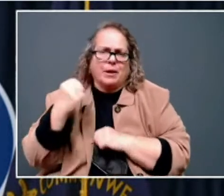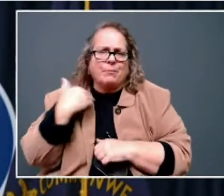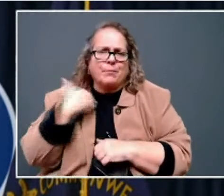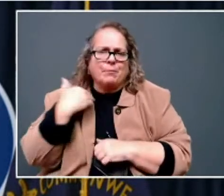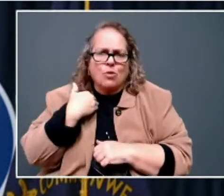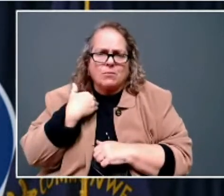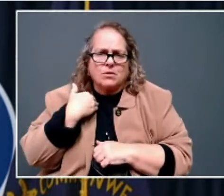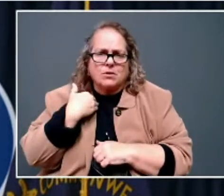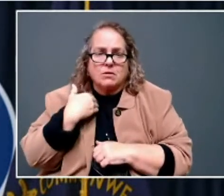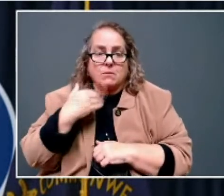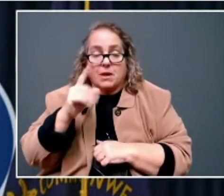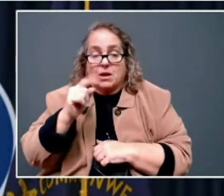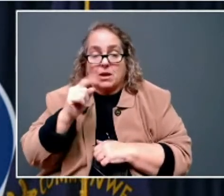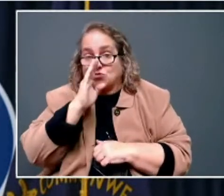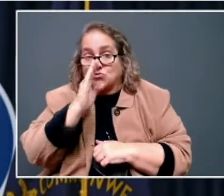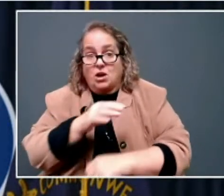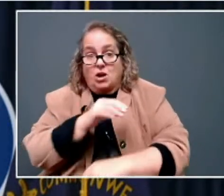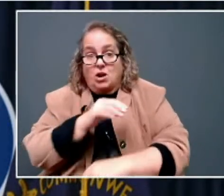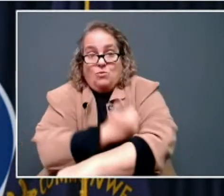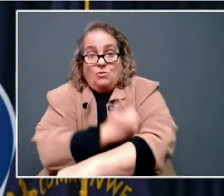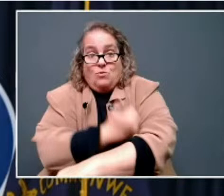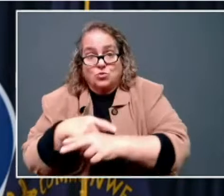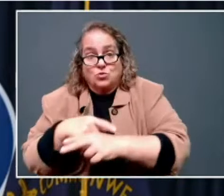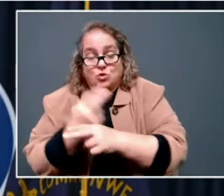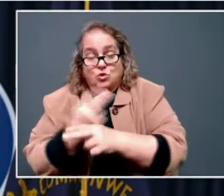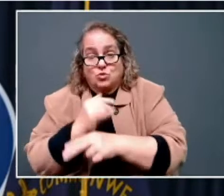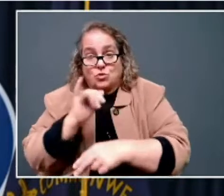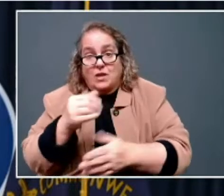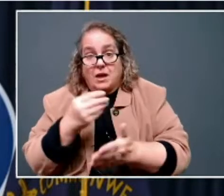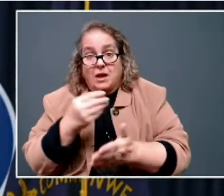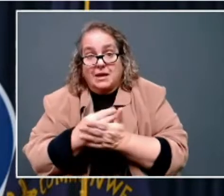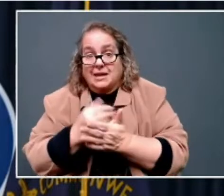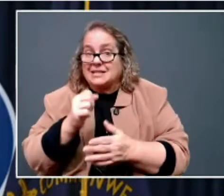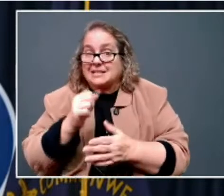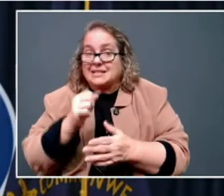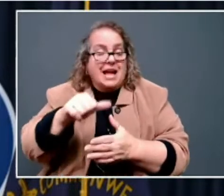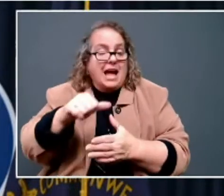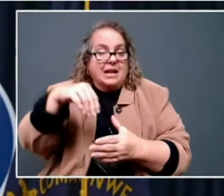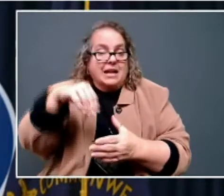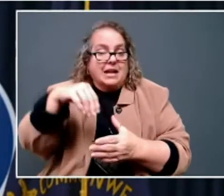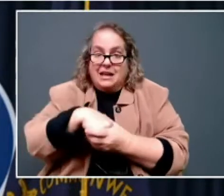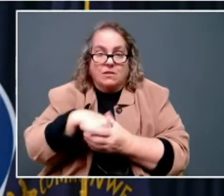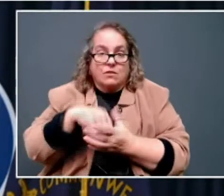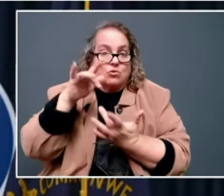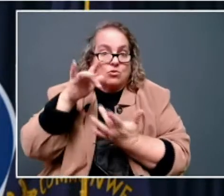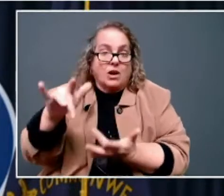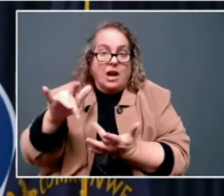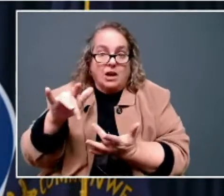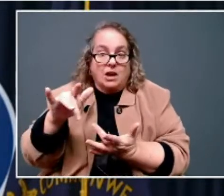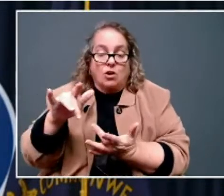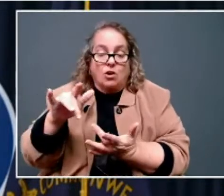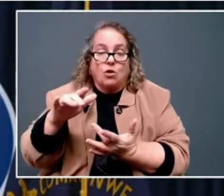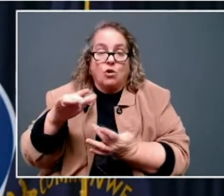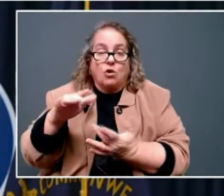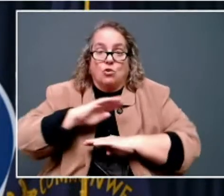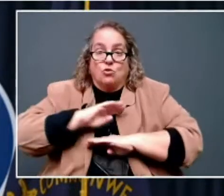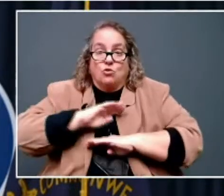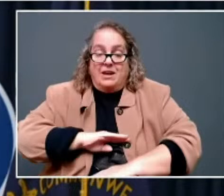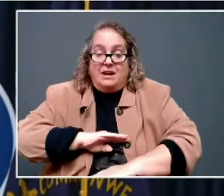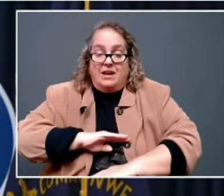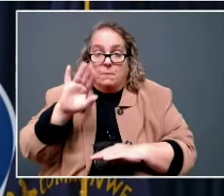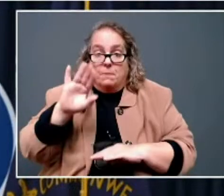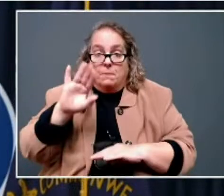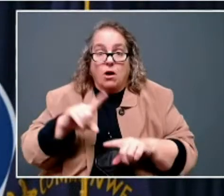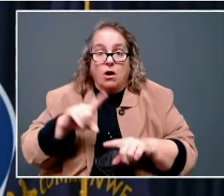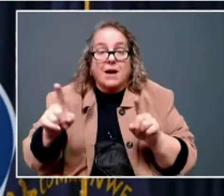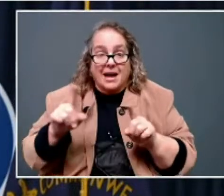those dollars, I don't think is currently in the tornado relief bill, but it is in the authorized uses in the end that I guess